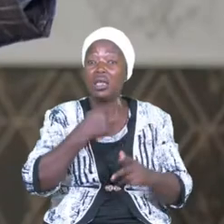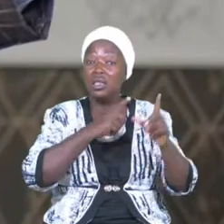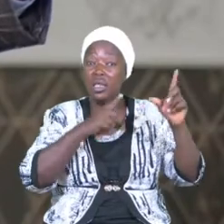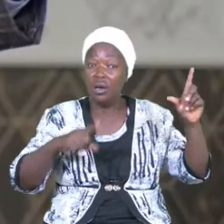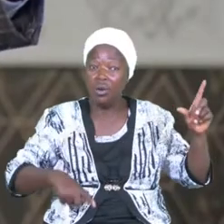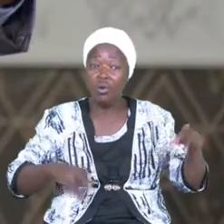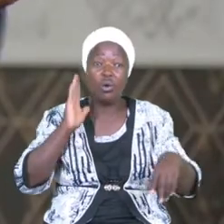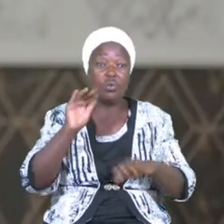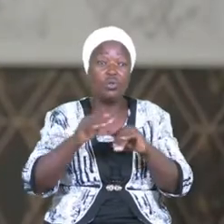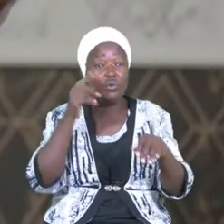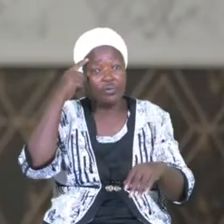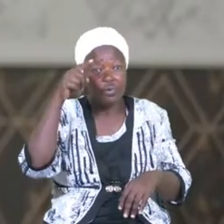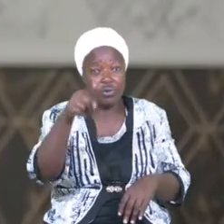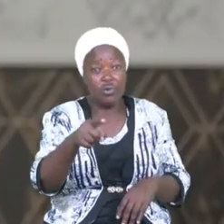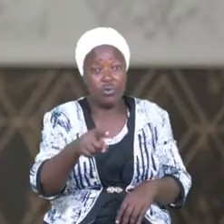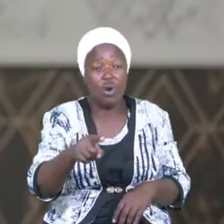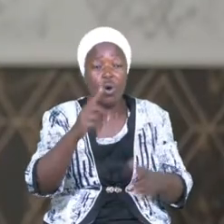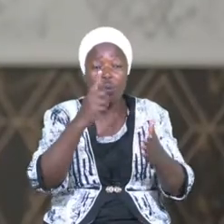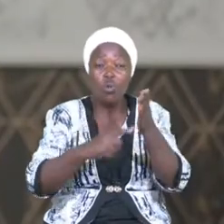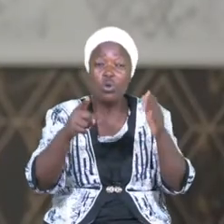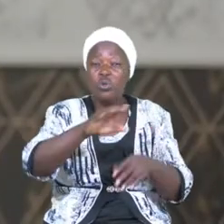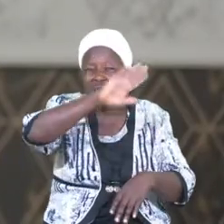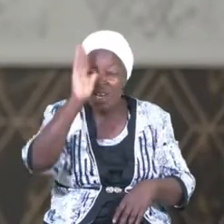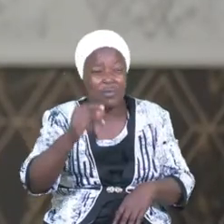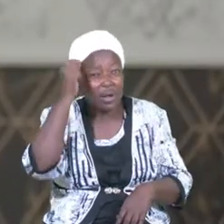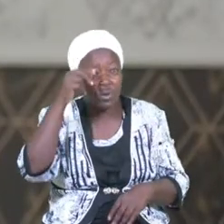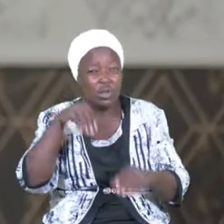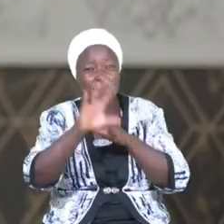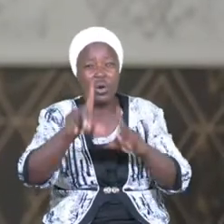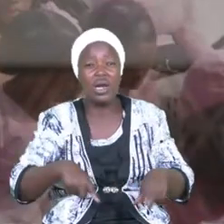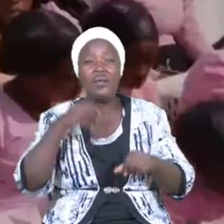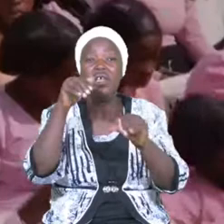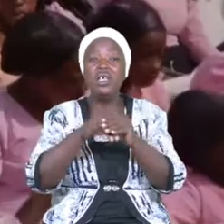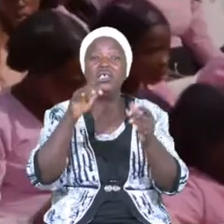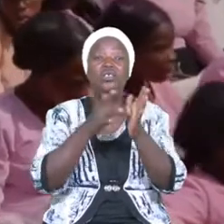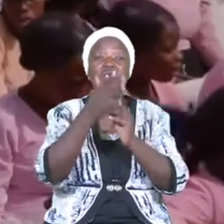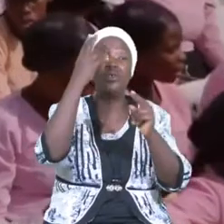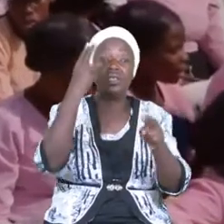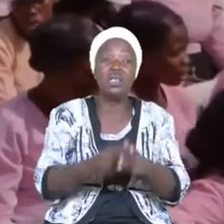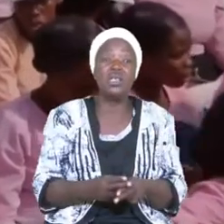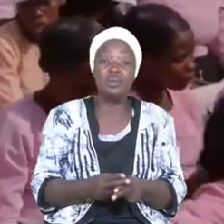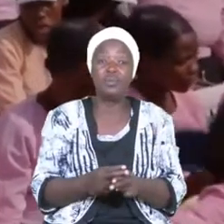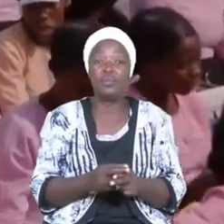for you what you never thought in your life, in Jesus' name.